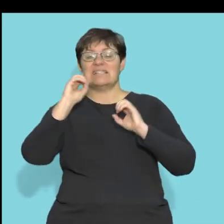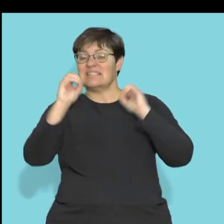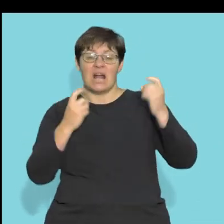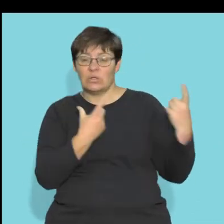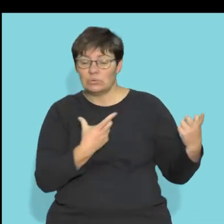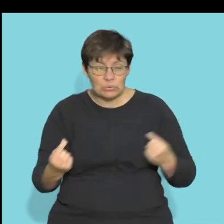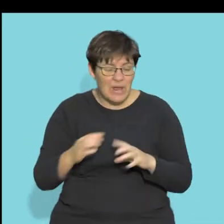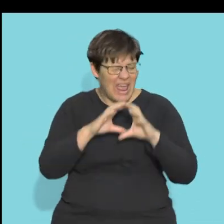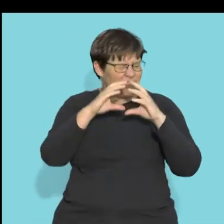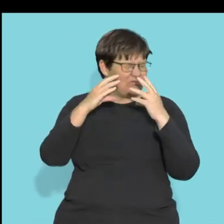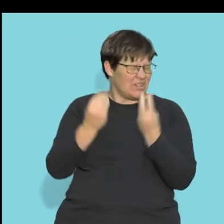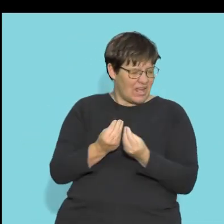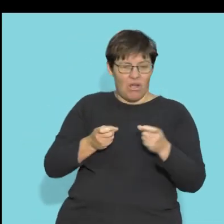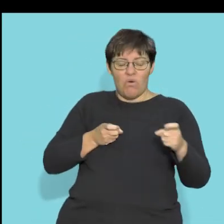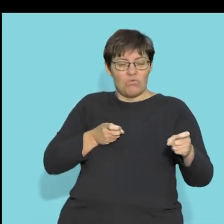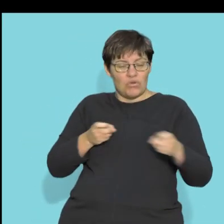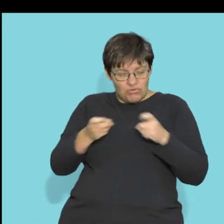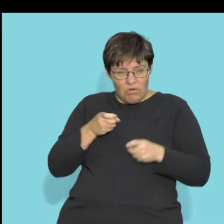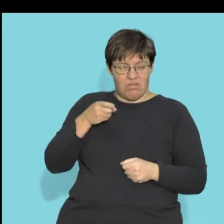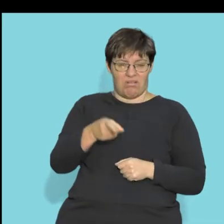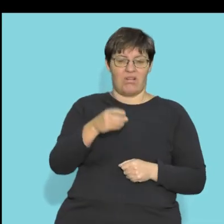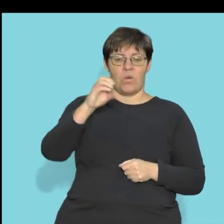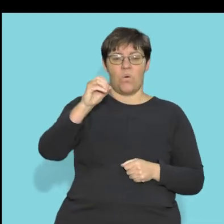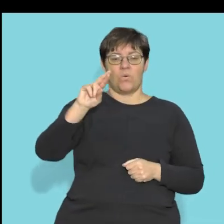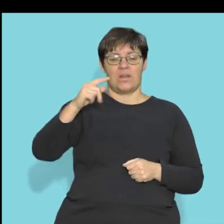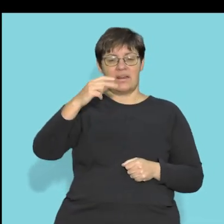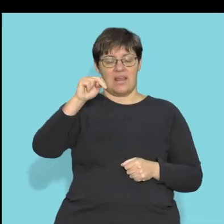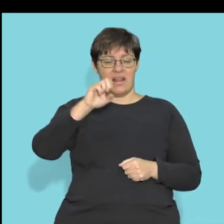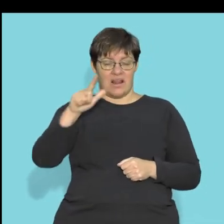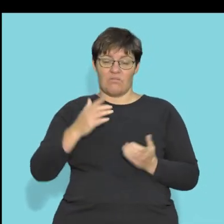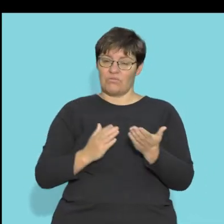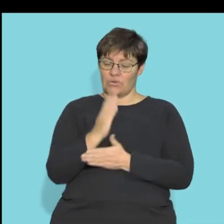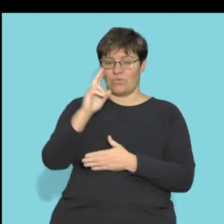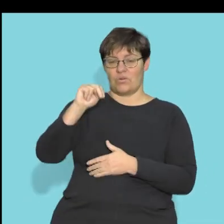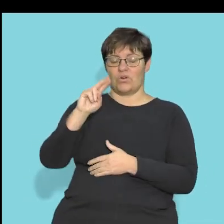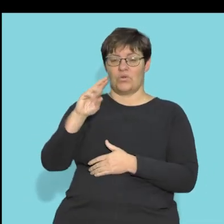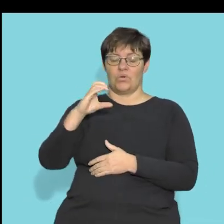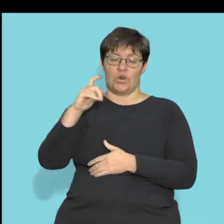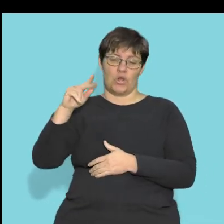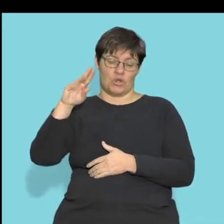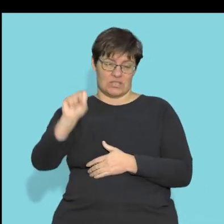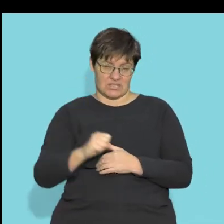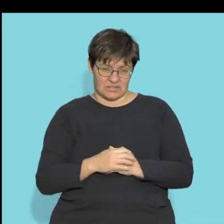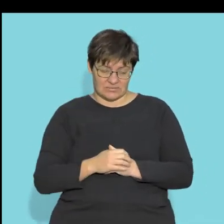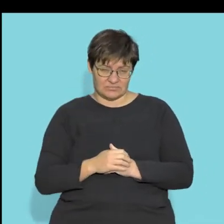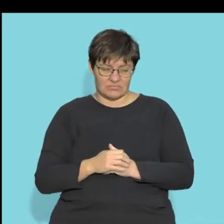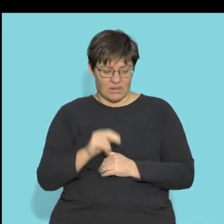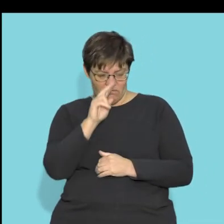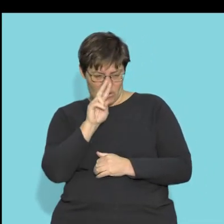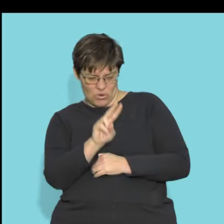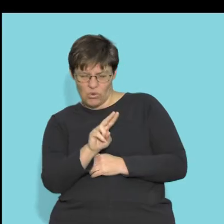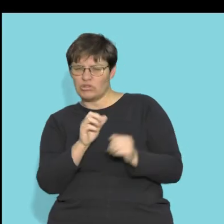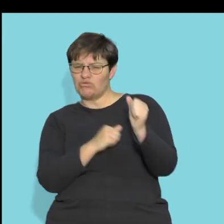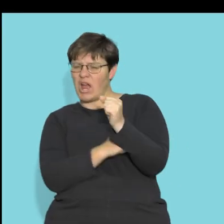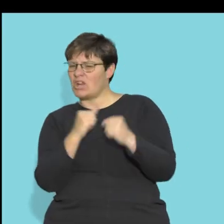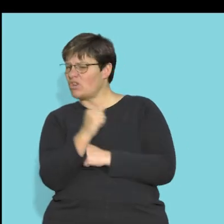be controlled by this organelle called the nucleus. Okay, so if I was to look at the structure,